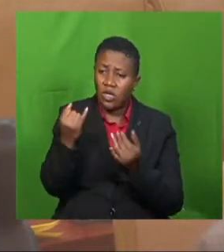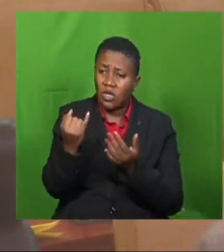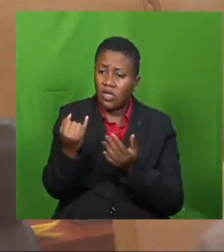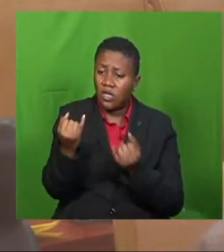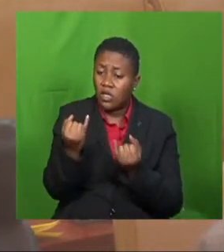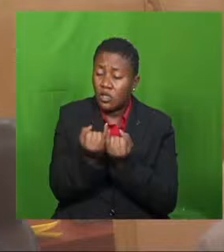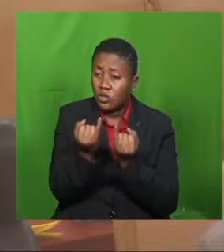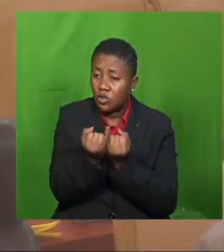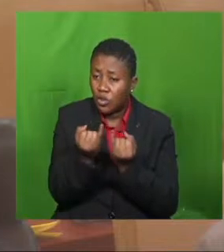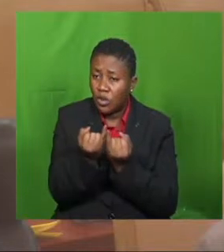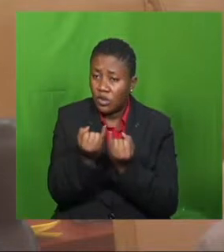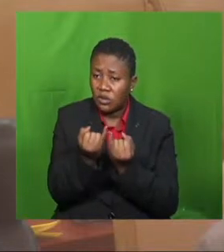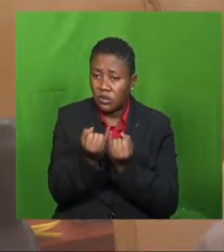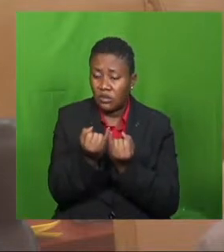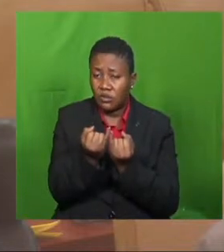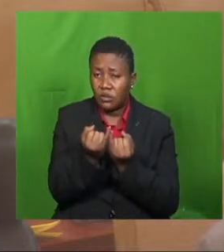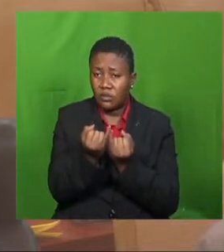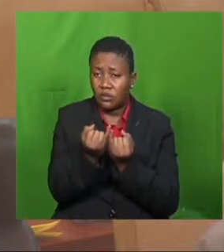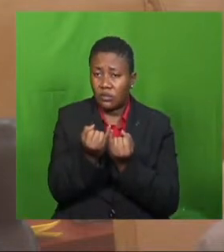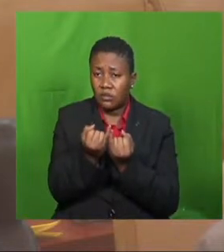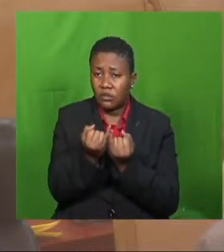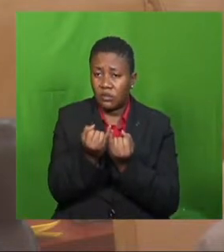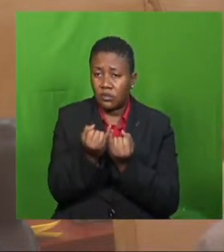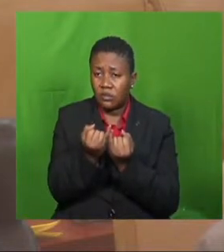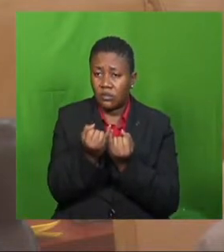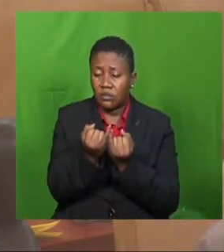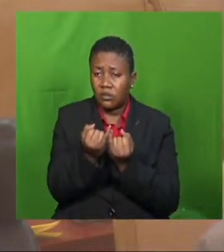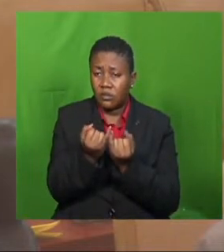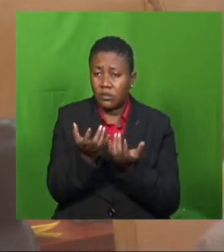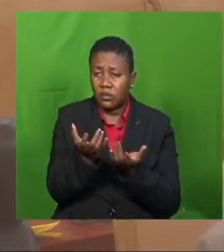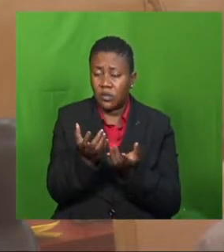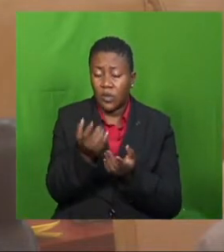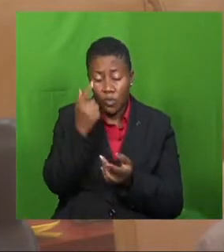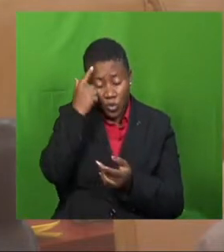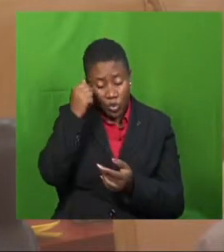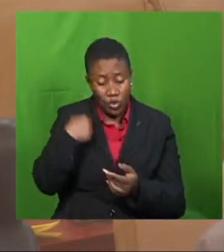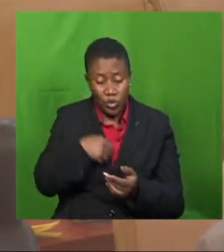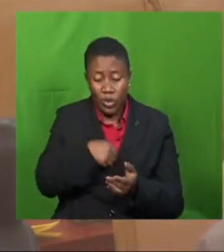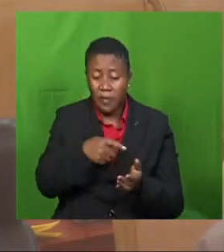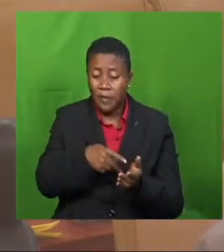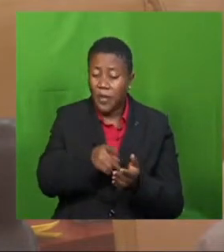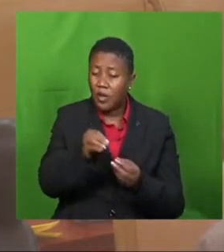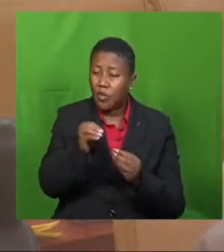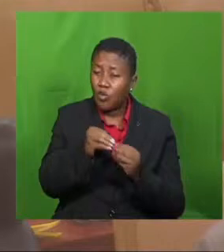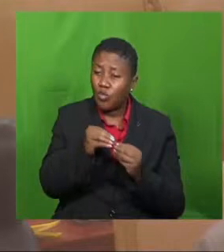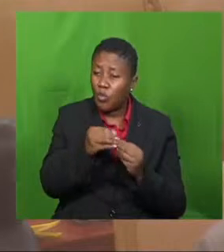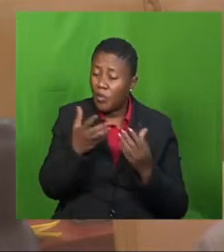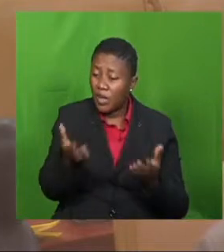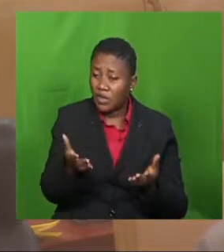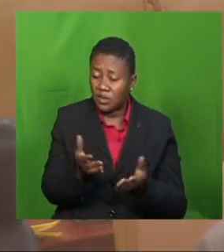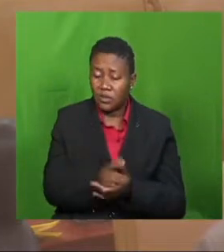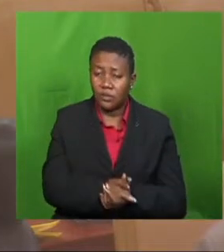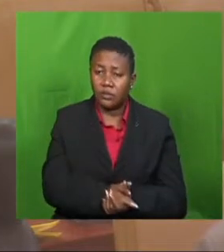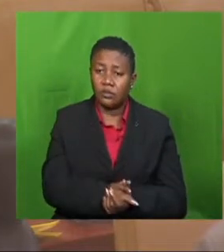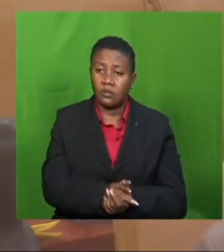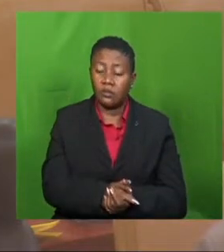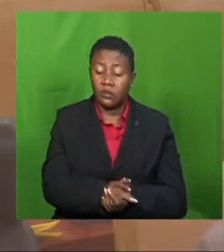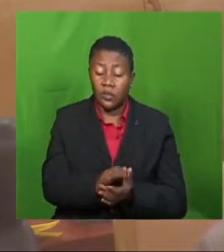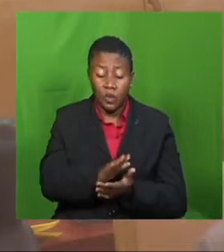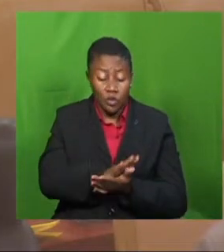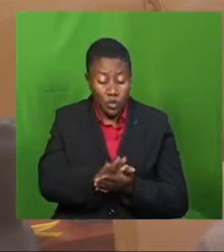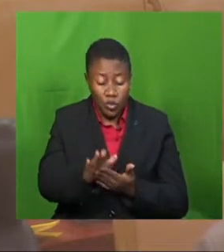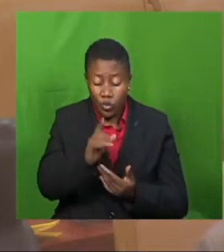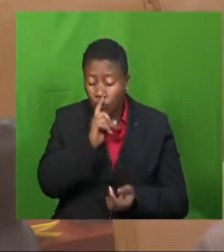much insurance on some of these export credit agency loans. Speaker, clearly, the loan